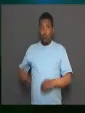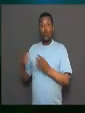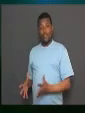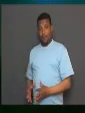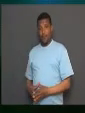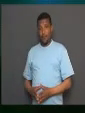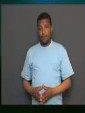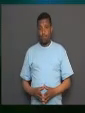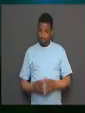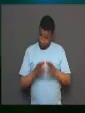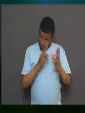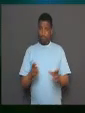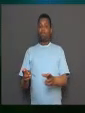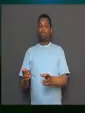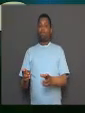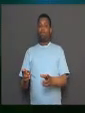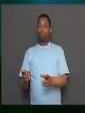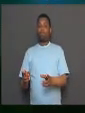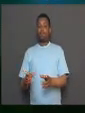Students, let's get ready.